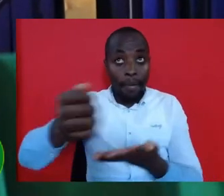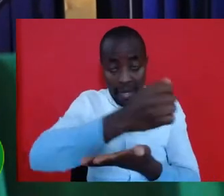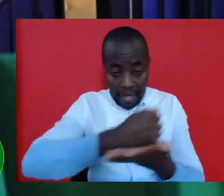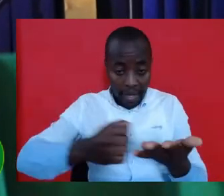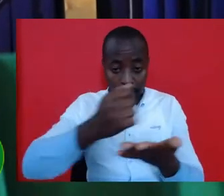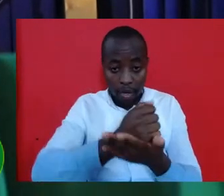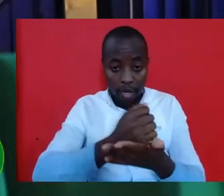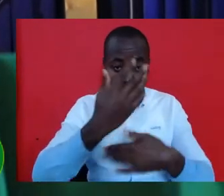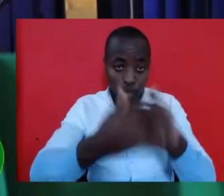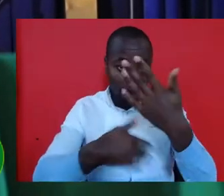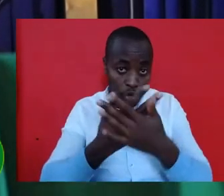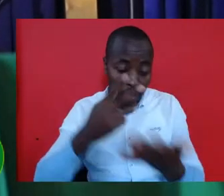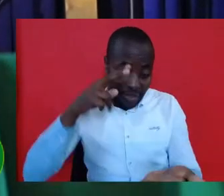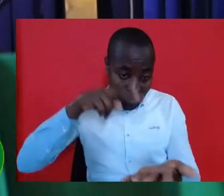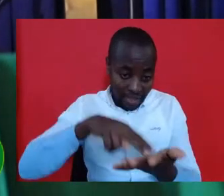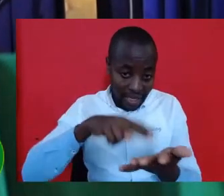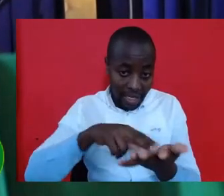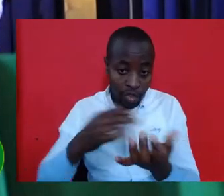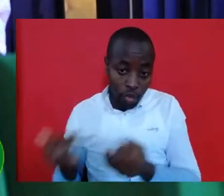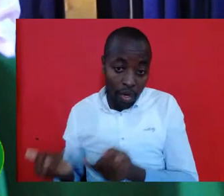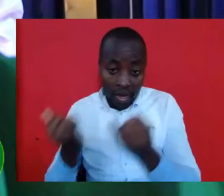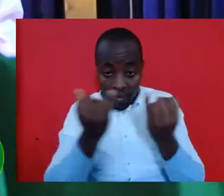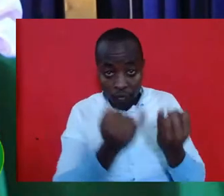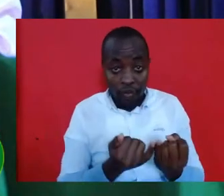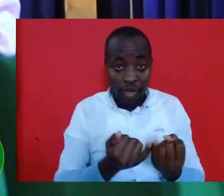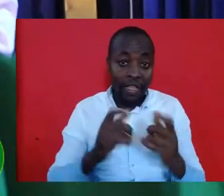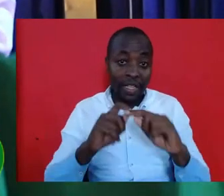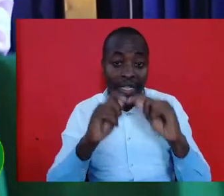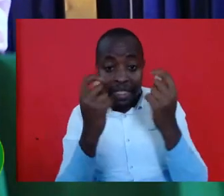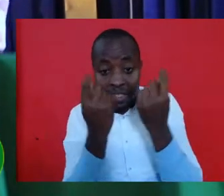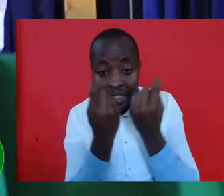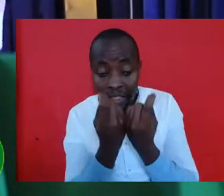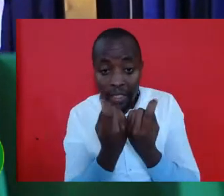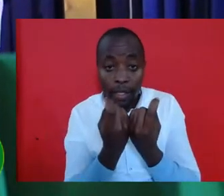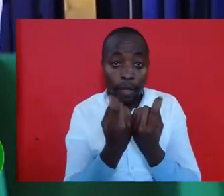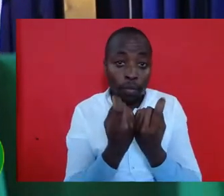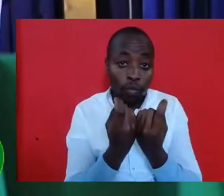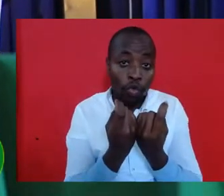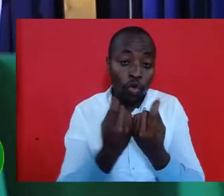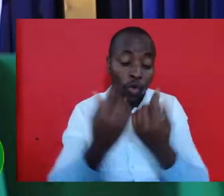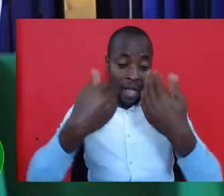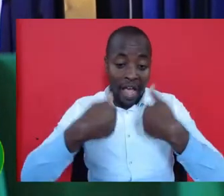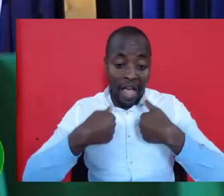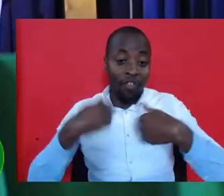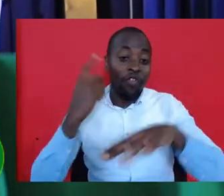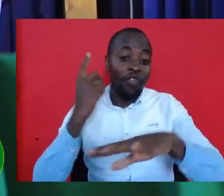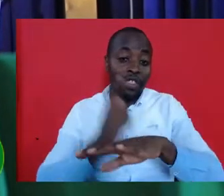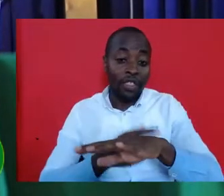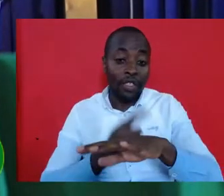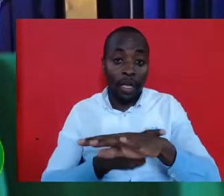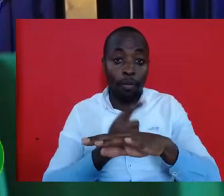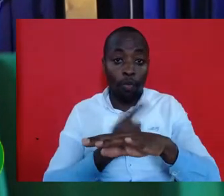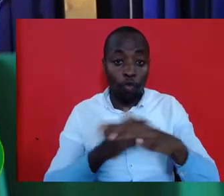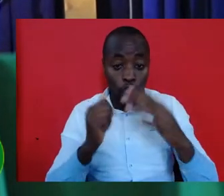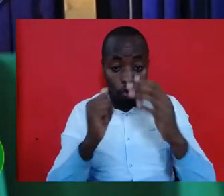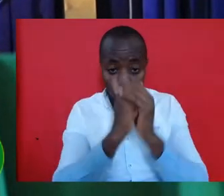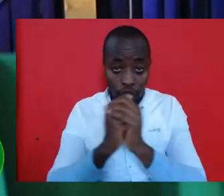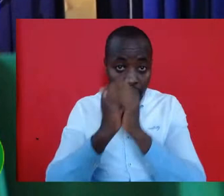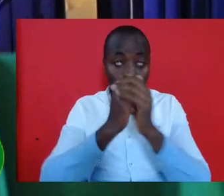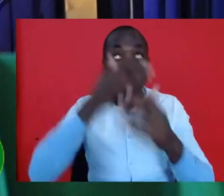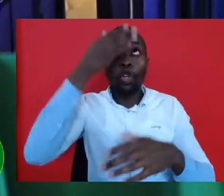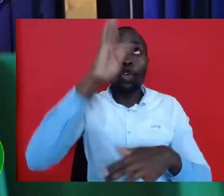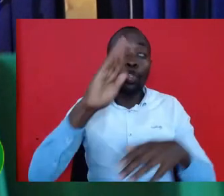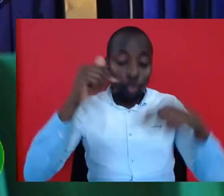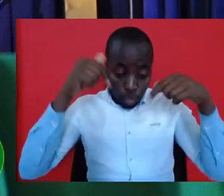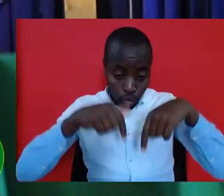going to rise up as I invite the praise team to take us through a moment of worship before the Lord. Today,